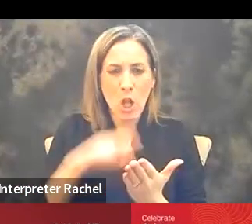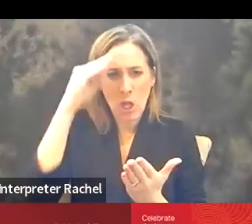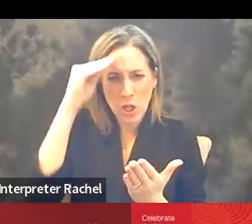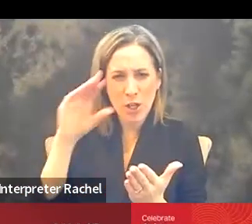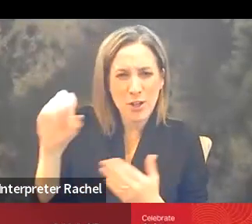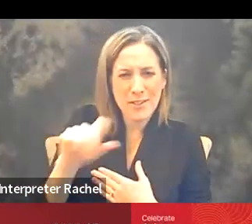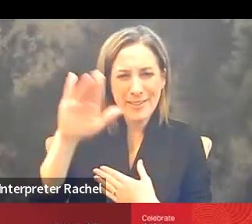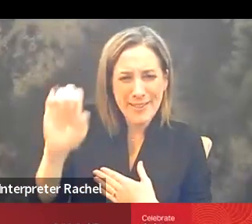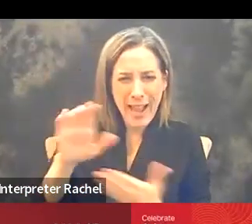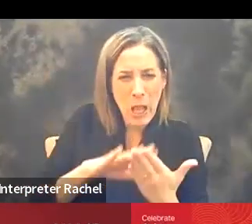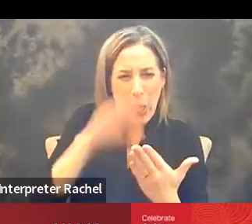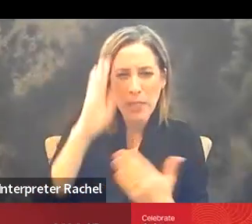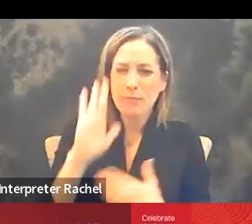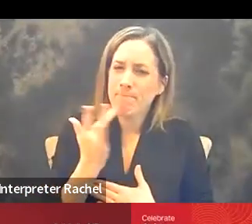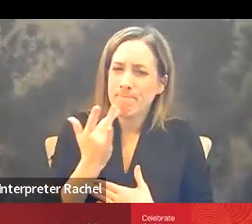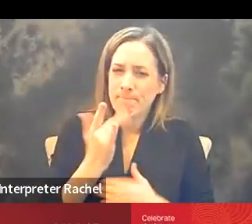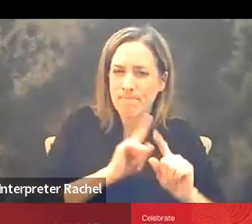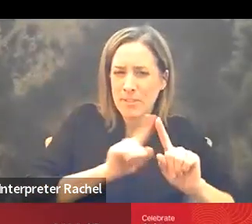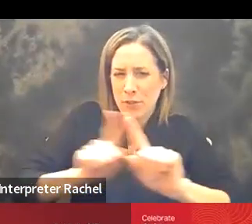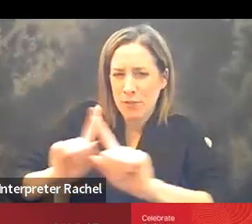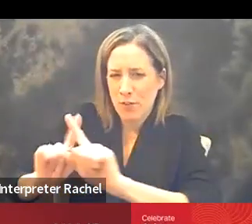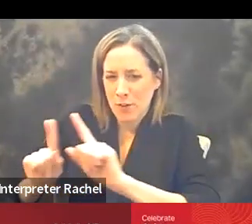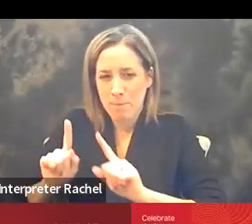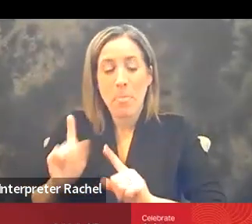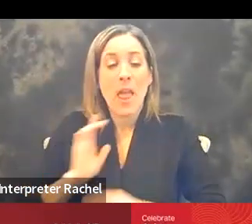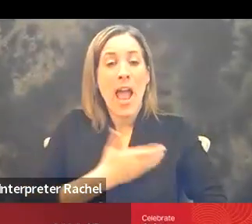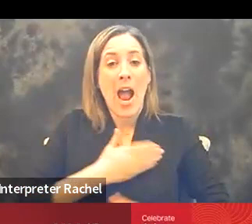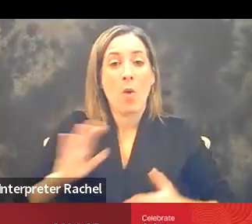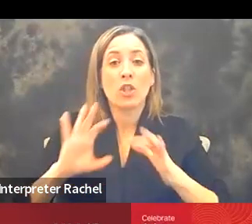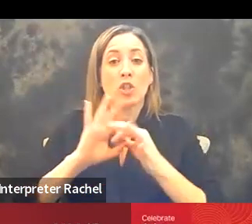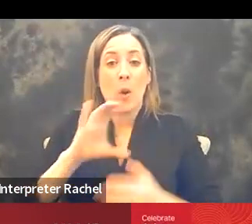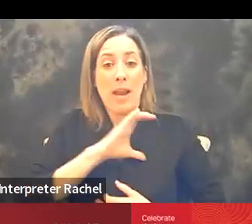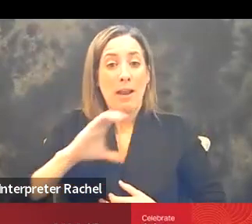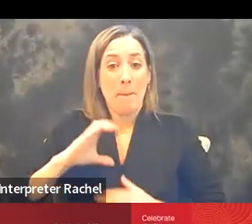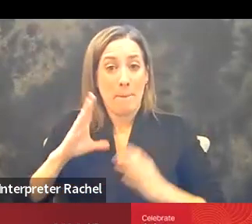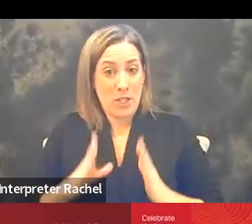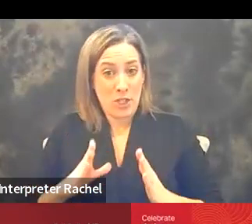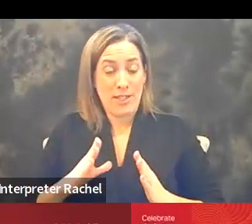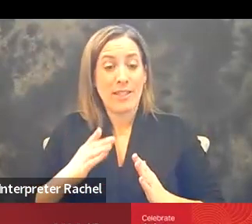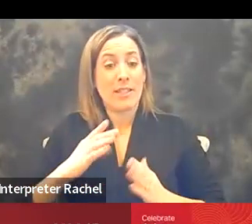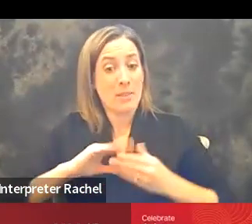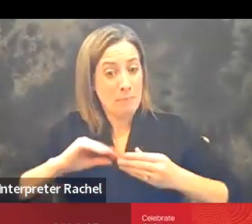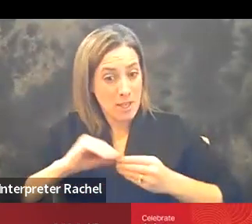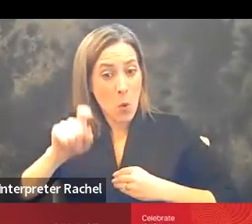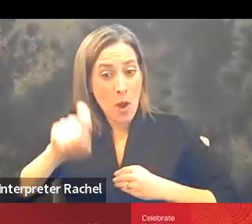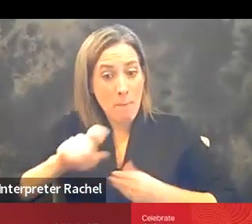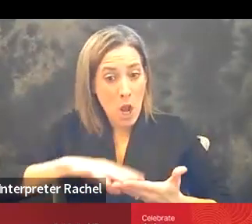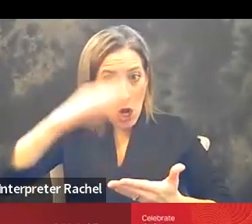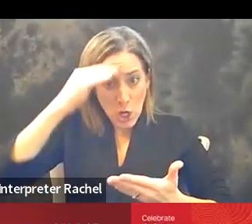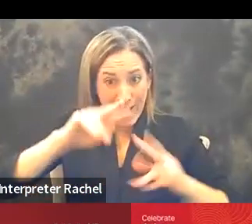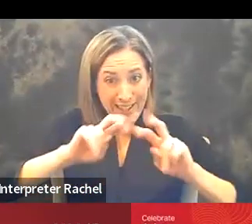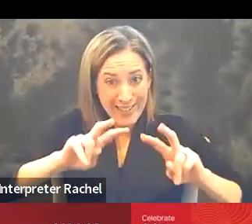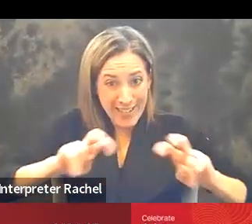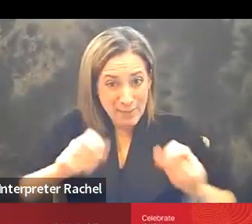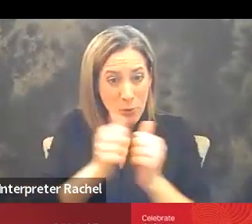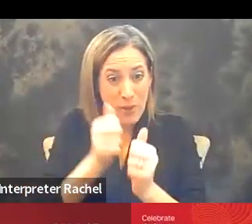you work in a facility that's accredited by the Joint Commission says you need to be assessing, you need to do a learning assessment with all of your patients.